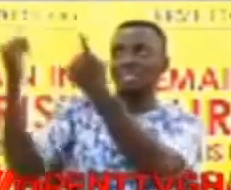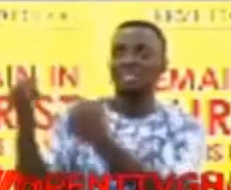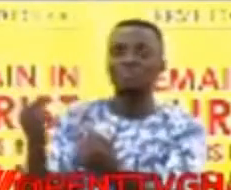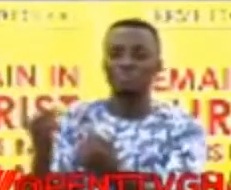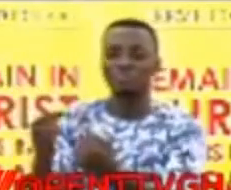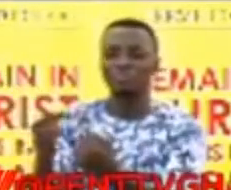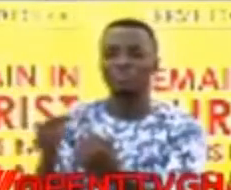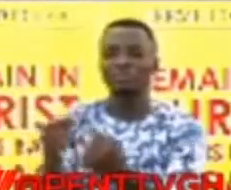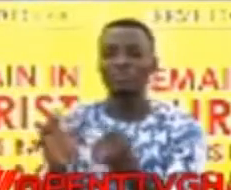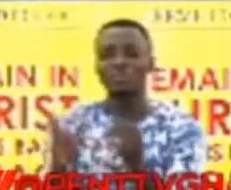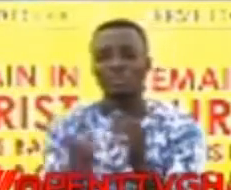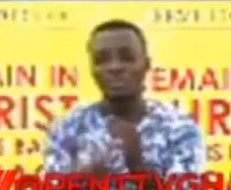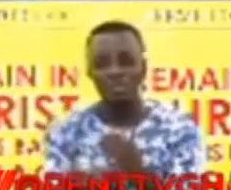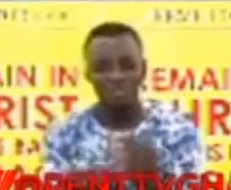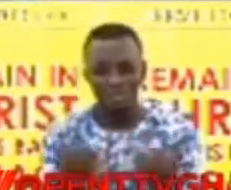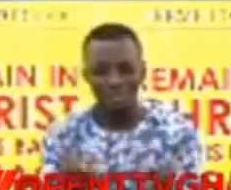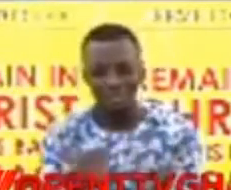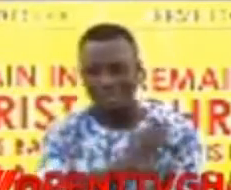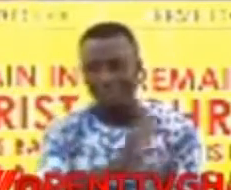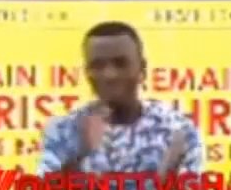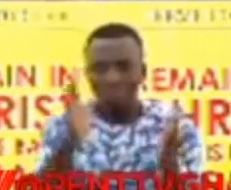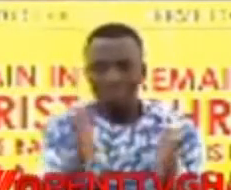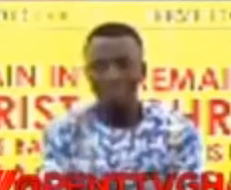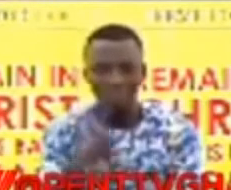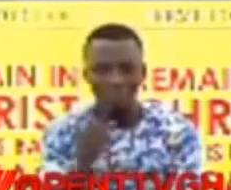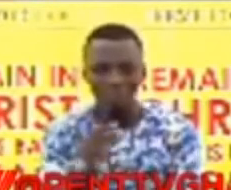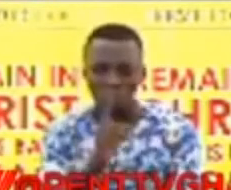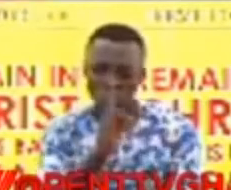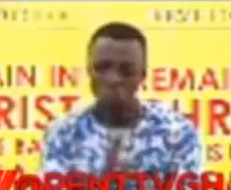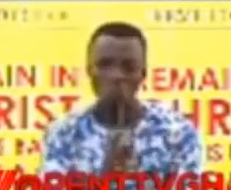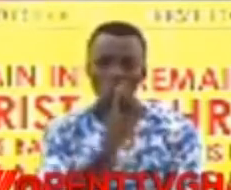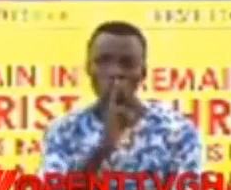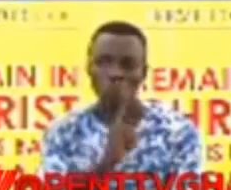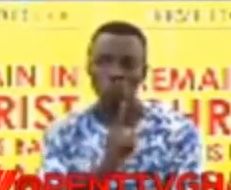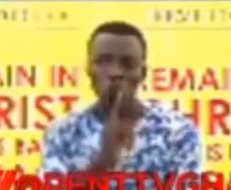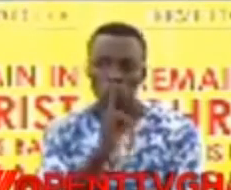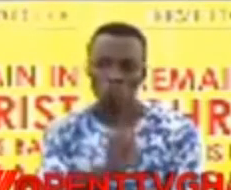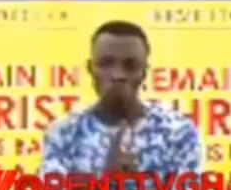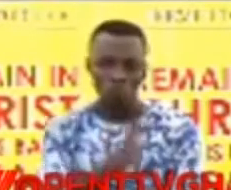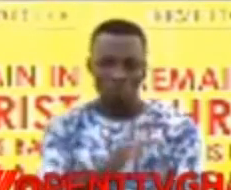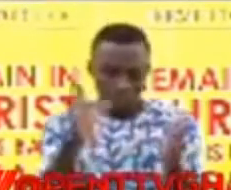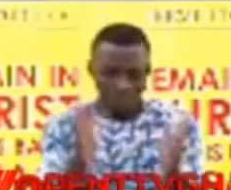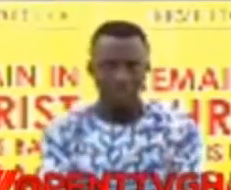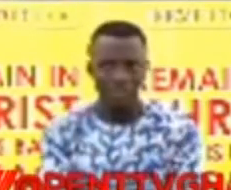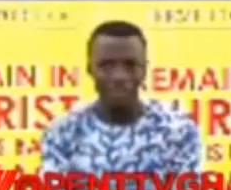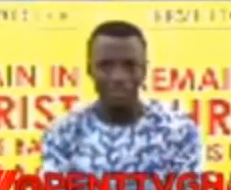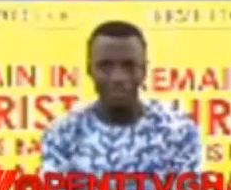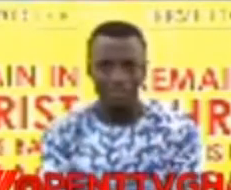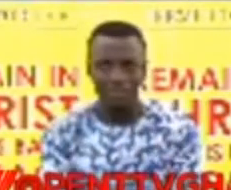Jesus, it looks as if those of us who things are going very well,